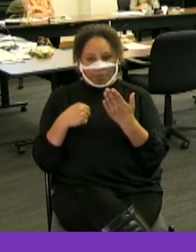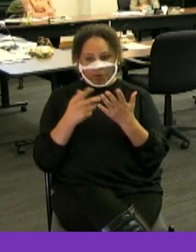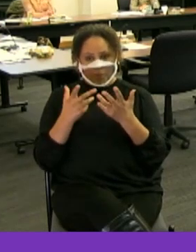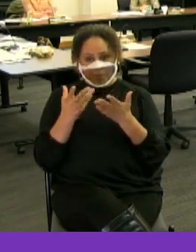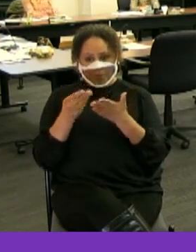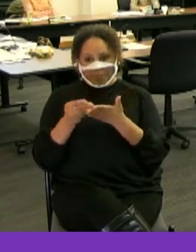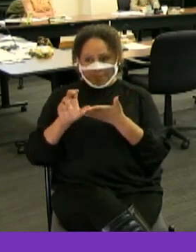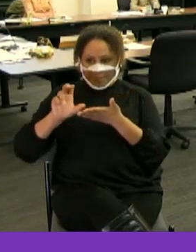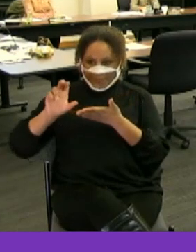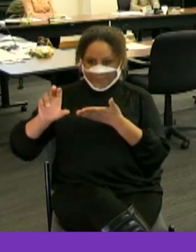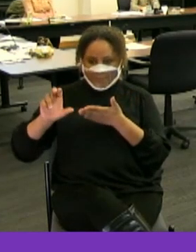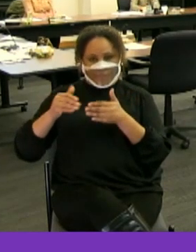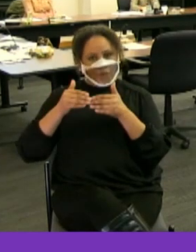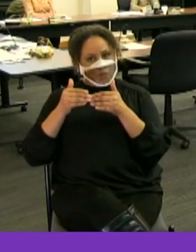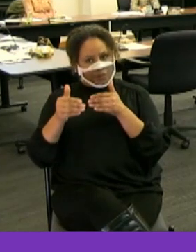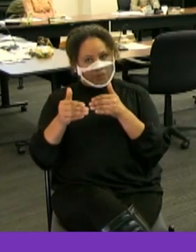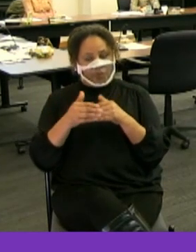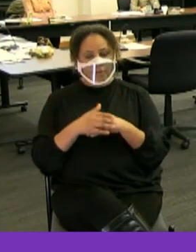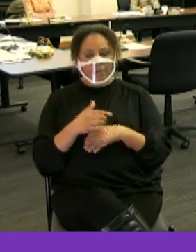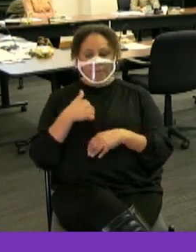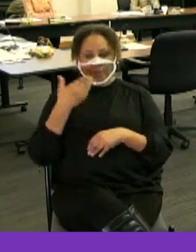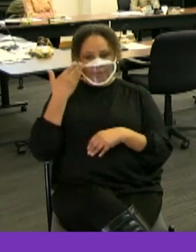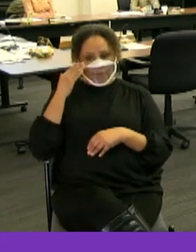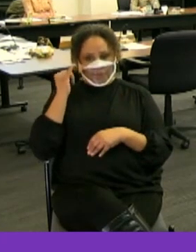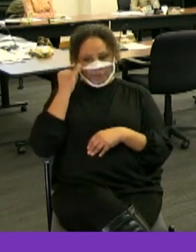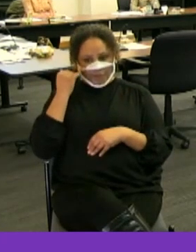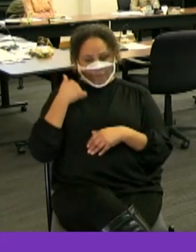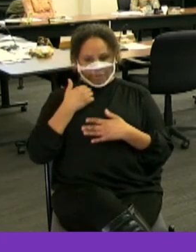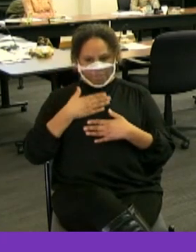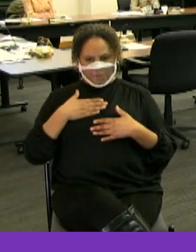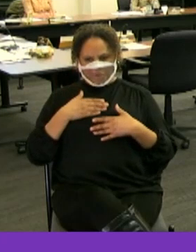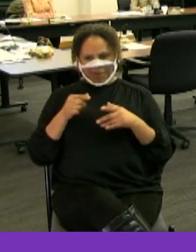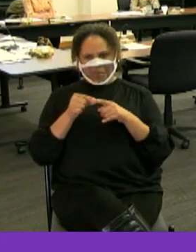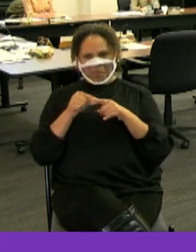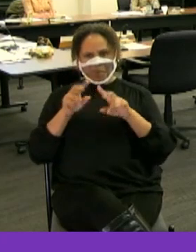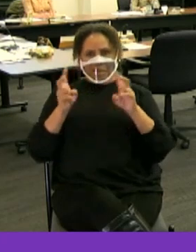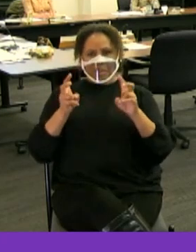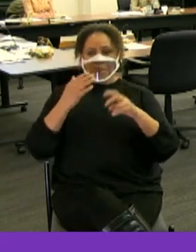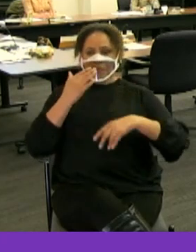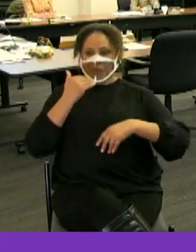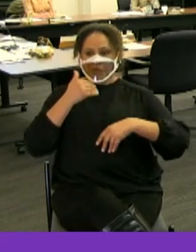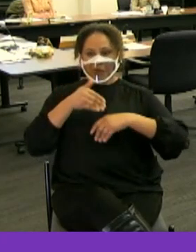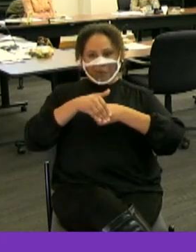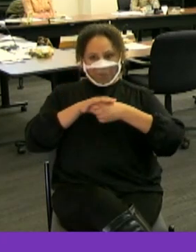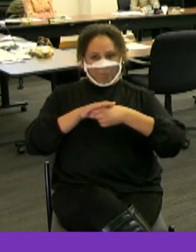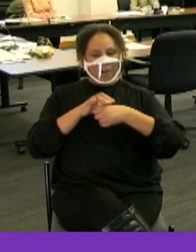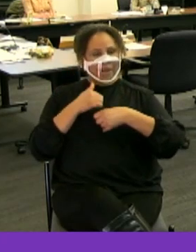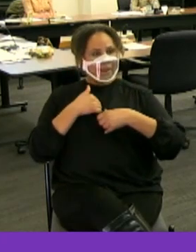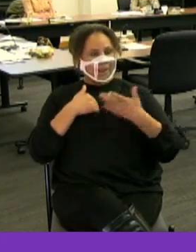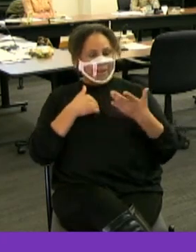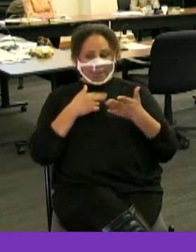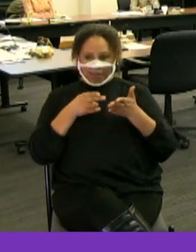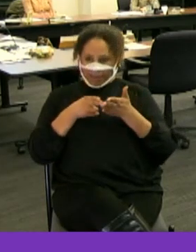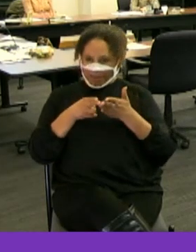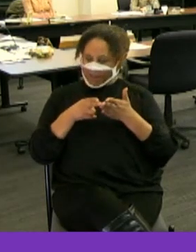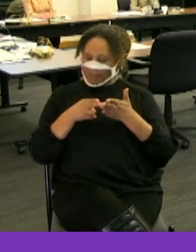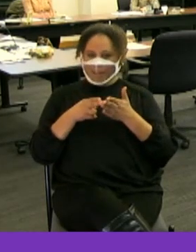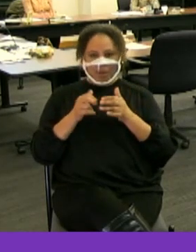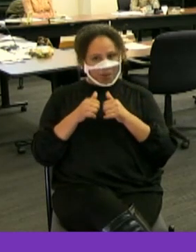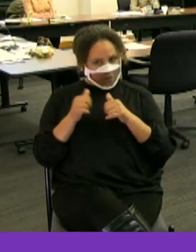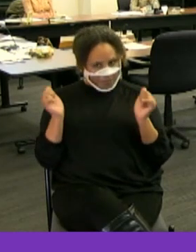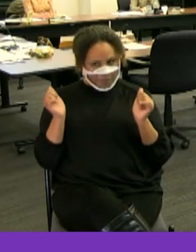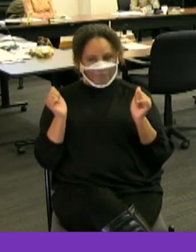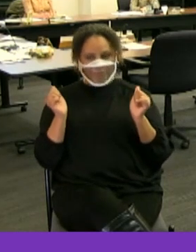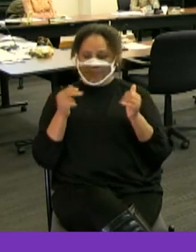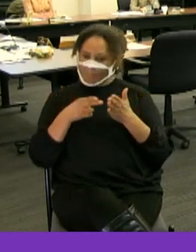going forward. I don't know if I appreciate the sugarcoating because we don't sugarcoat. I mean, I have been honest and upfront with the board